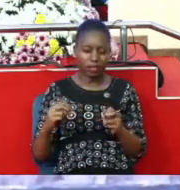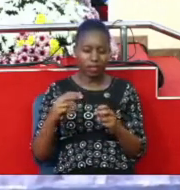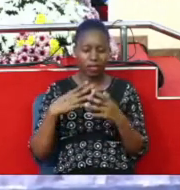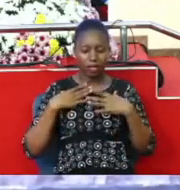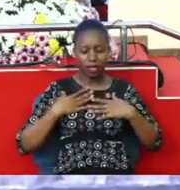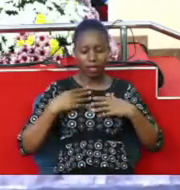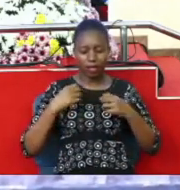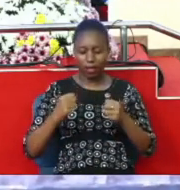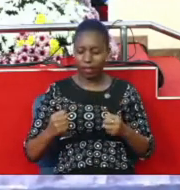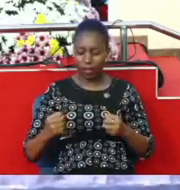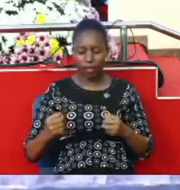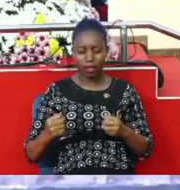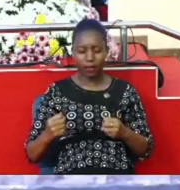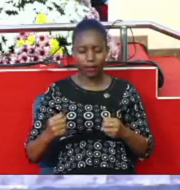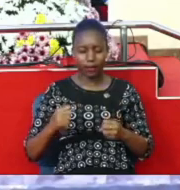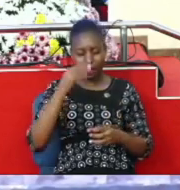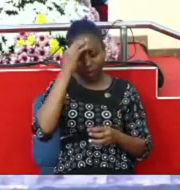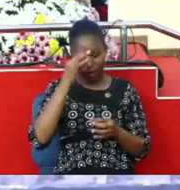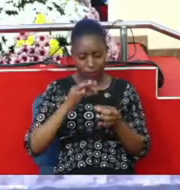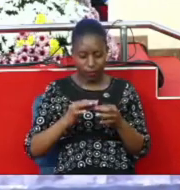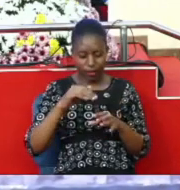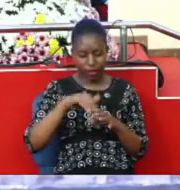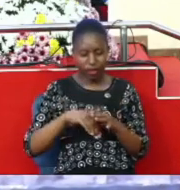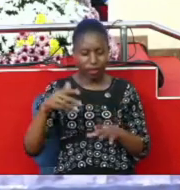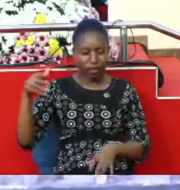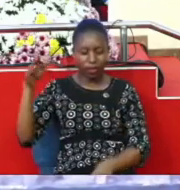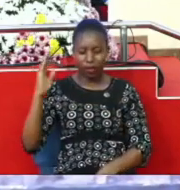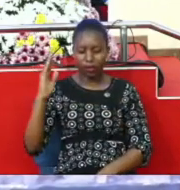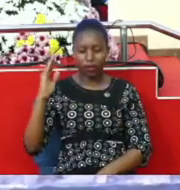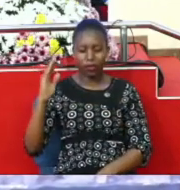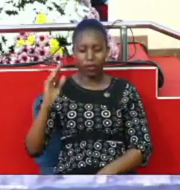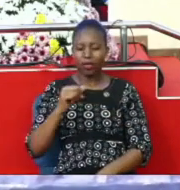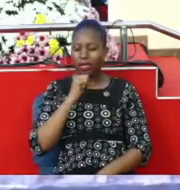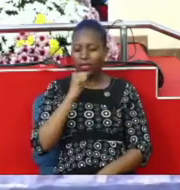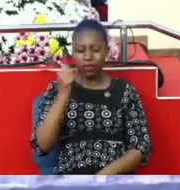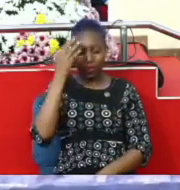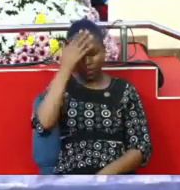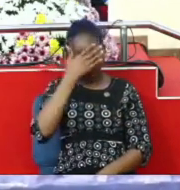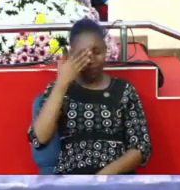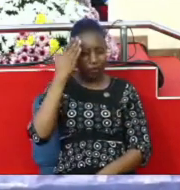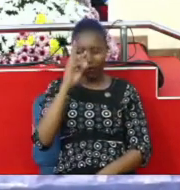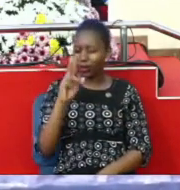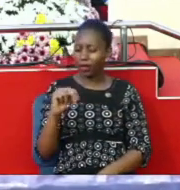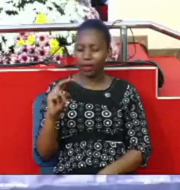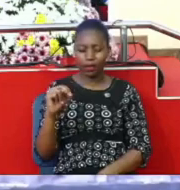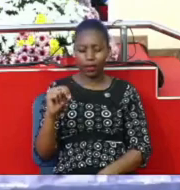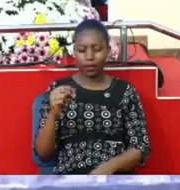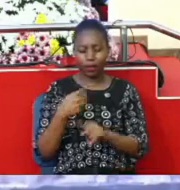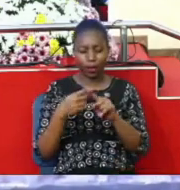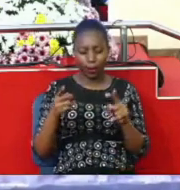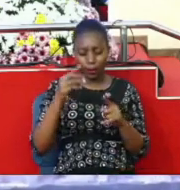Faith in God. Not some oil, not some kakrakababra here and there, but faith in God, the